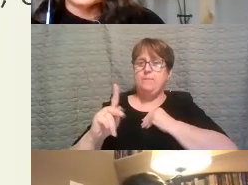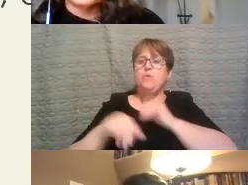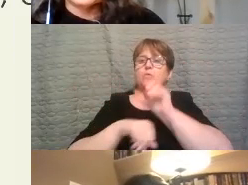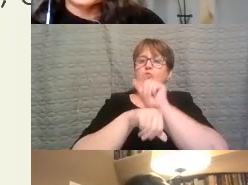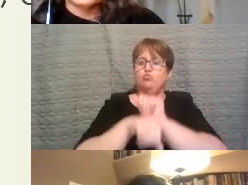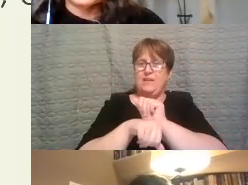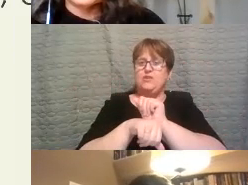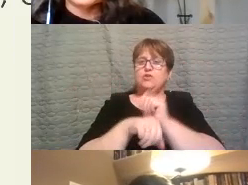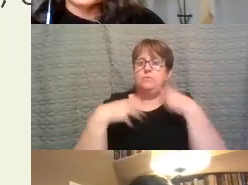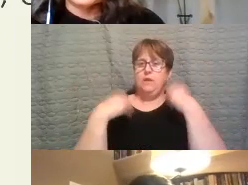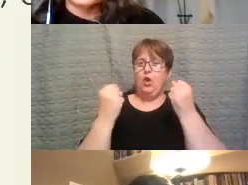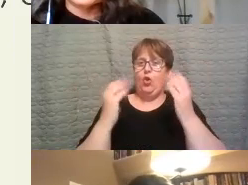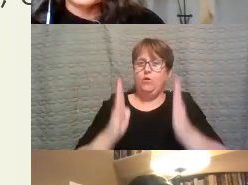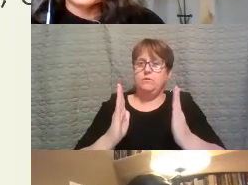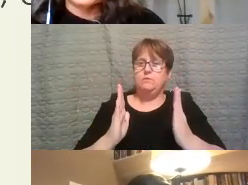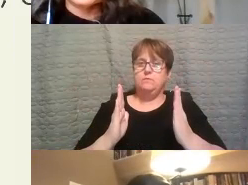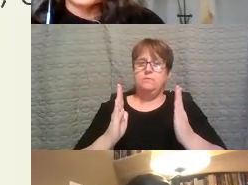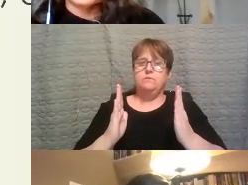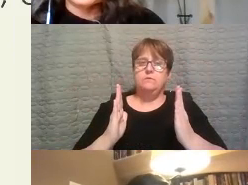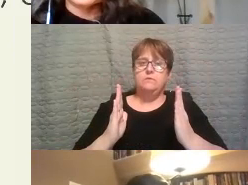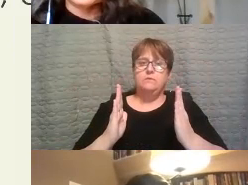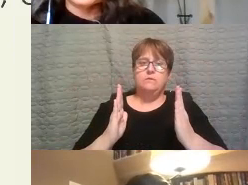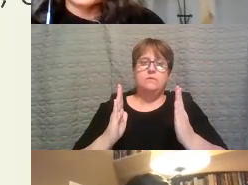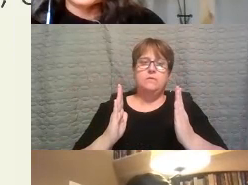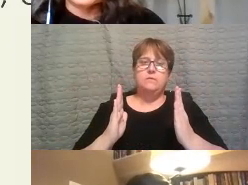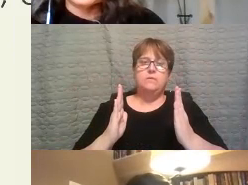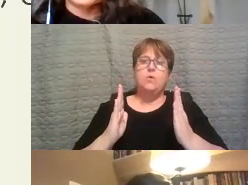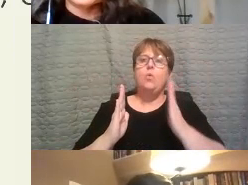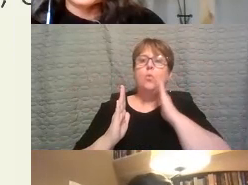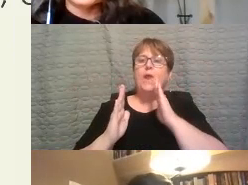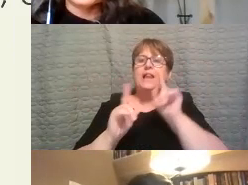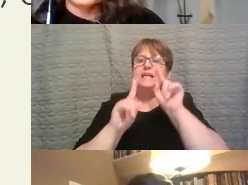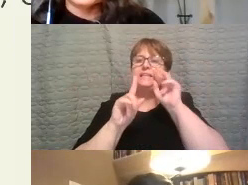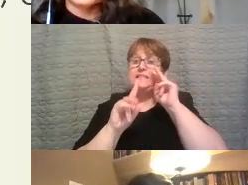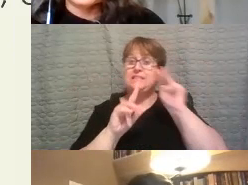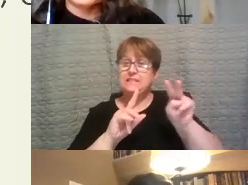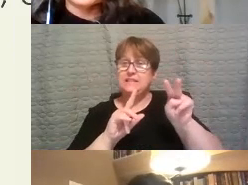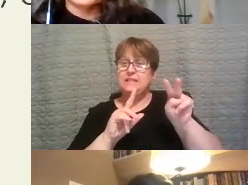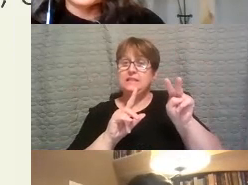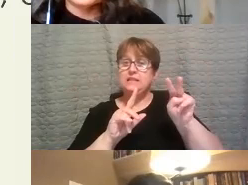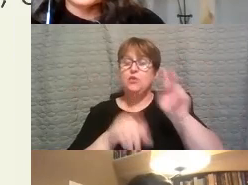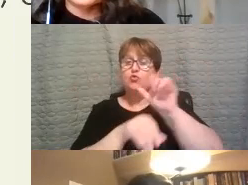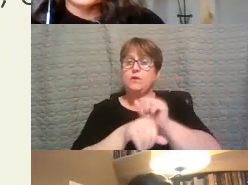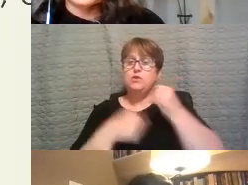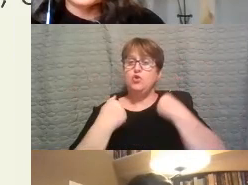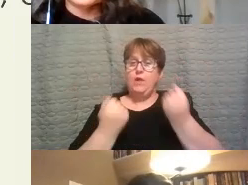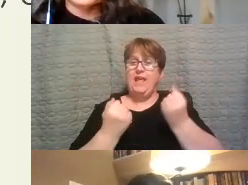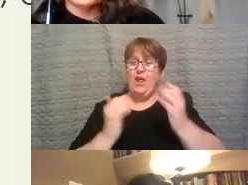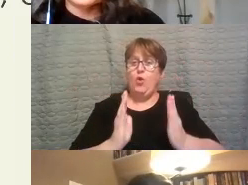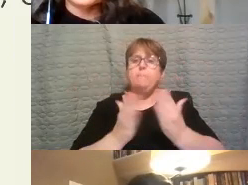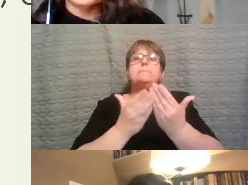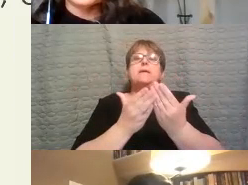80% of the population, before to visit a physician,